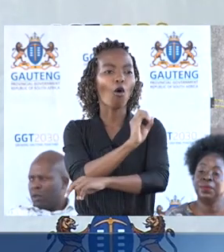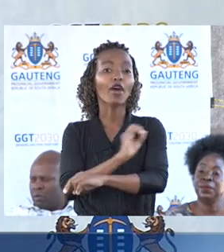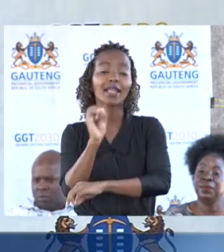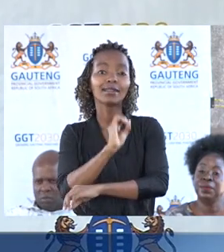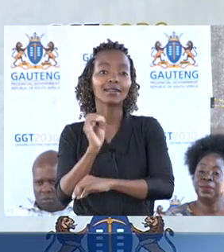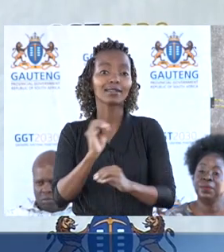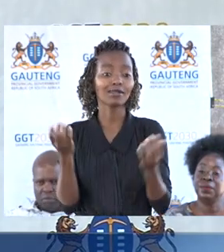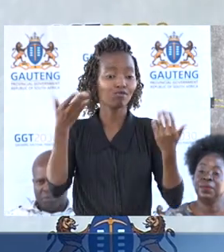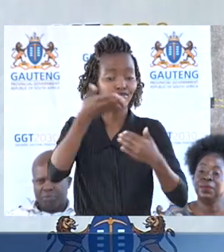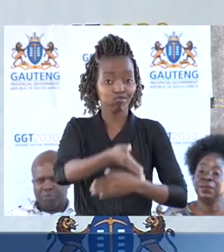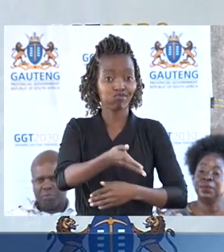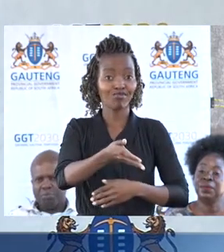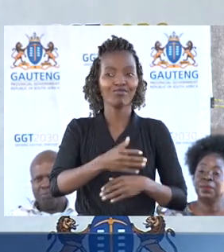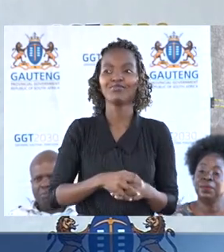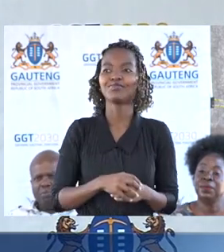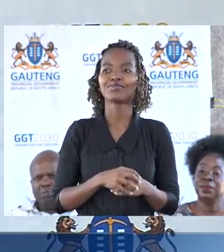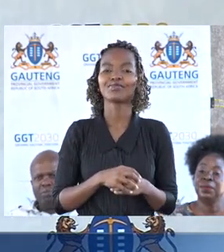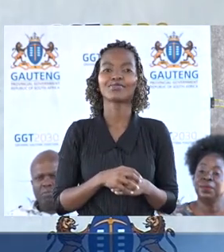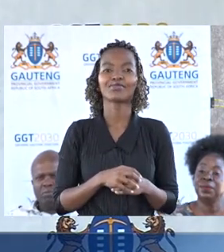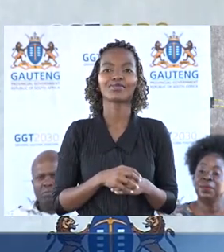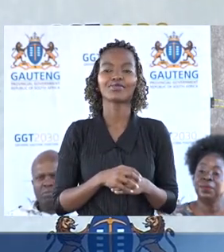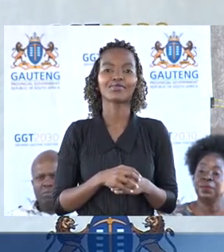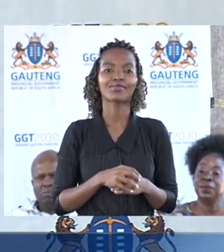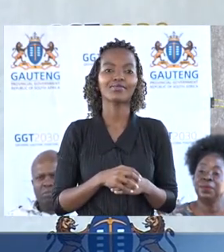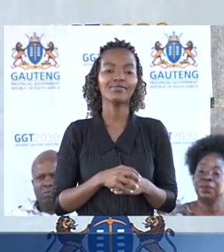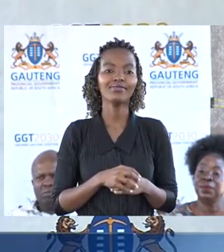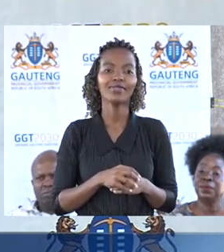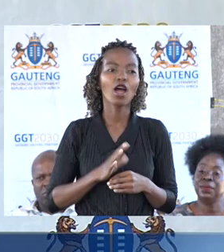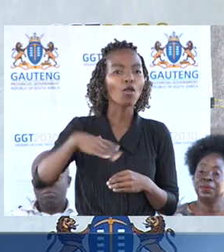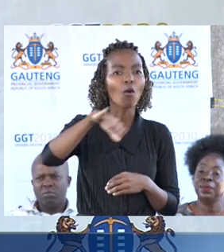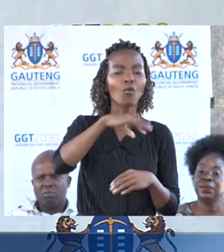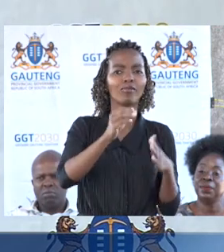us, including the leadership of the QLTC